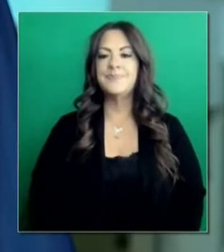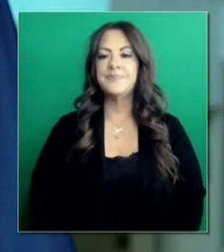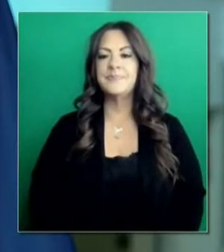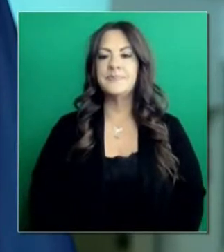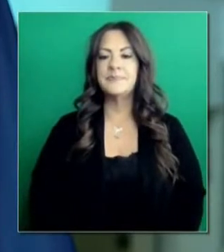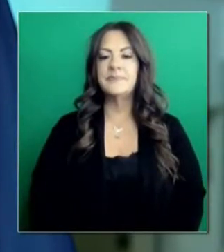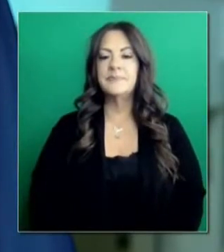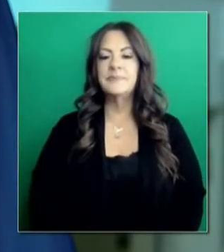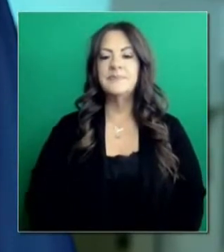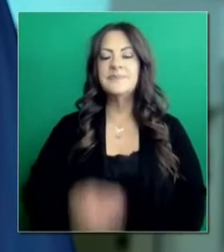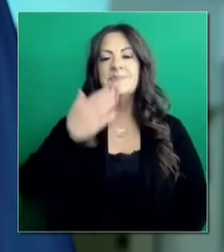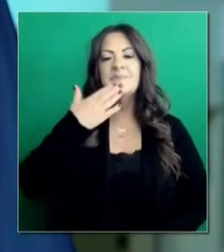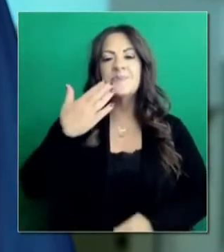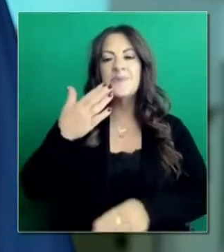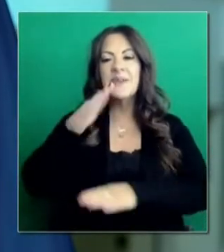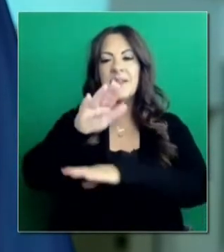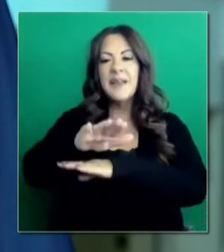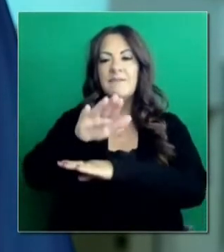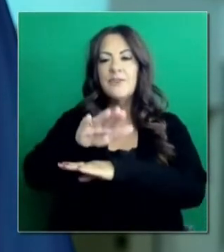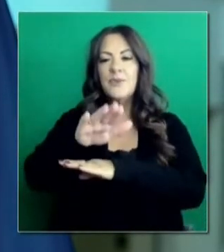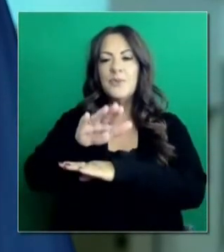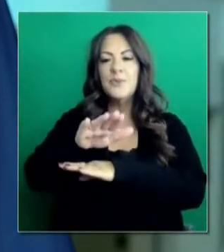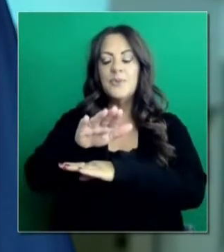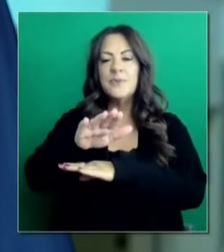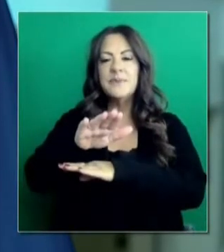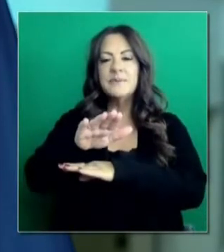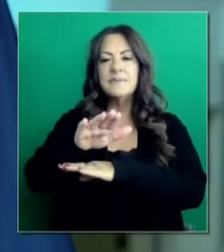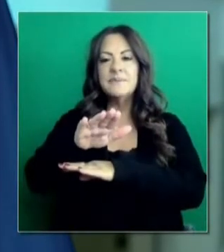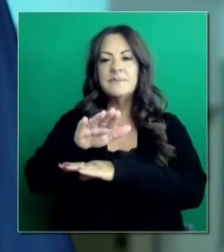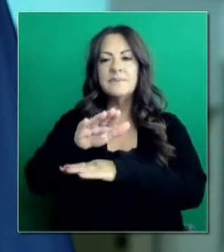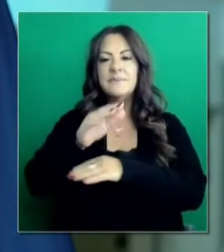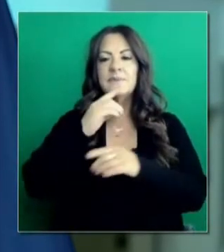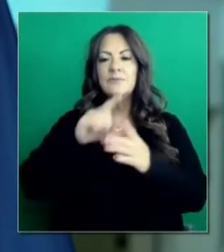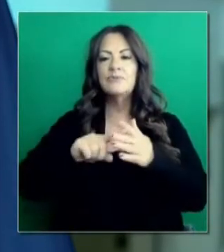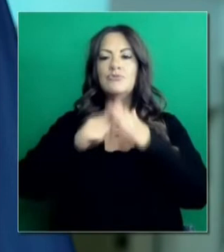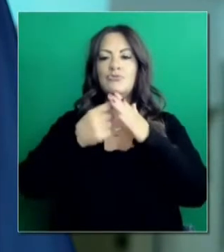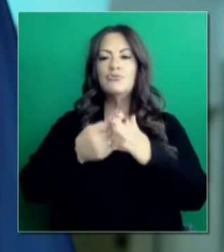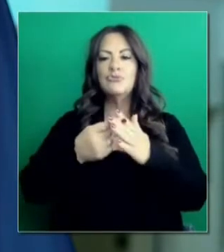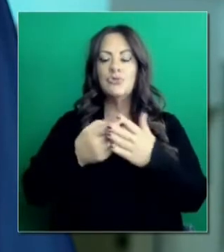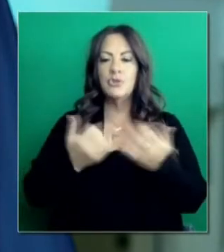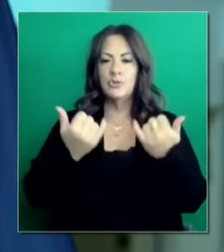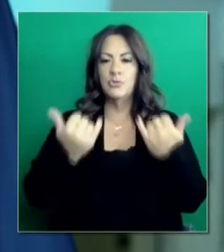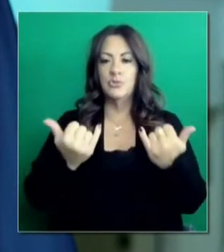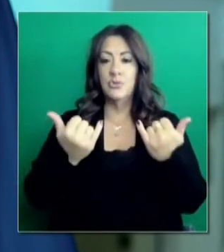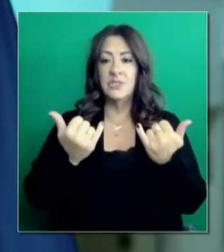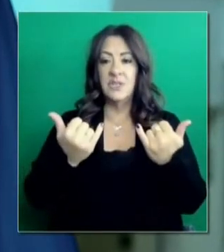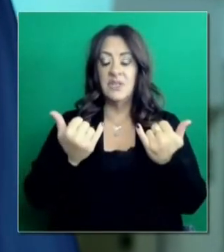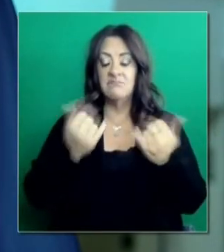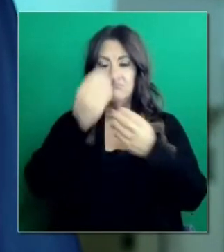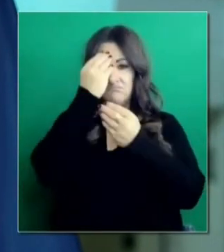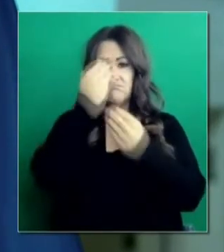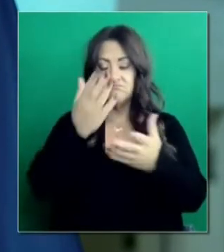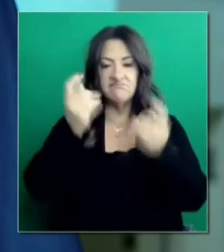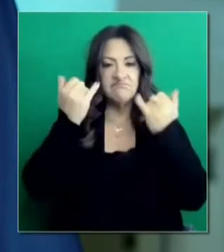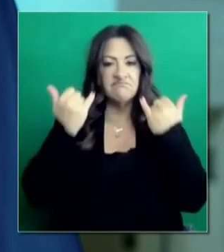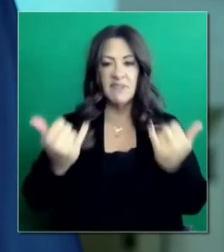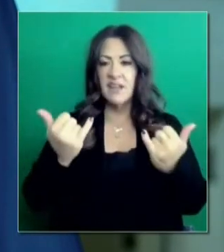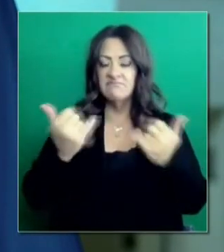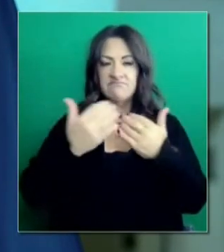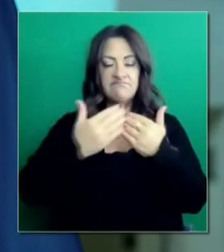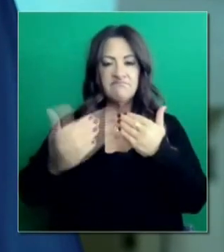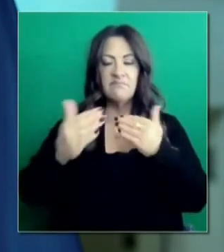Well, good afternoon, everybody. Let me just jump right into the news of the day. Effective immediately, all the regions in the state